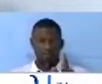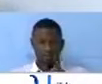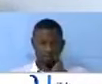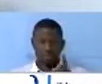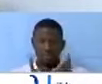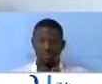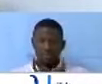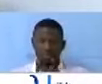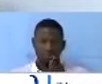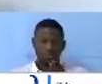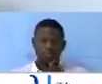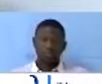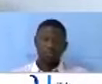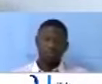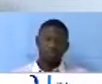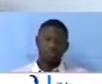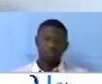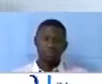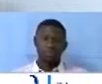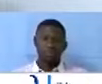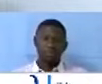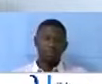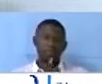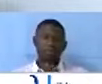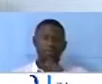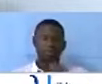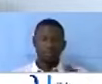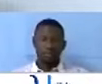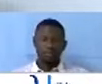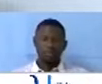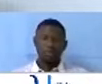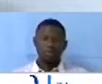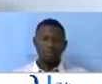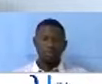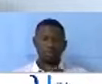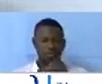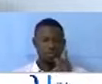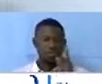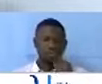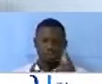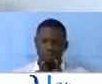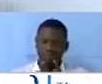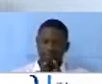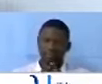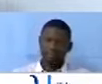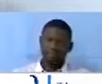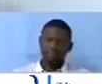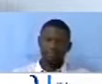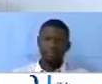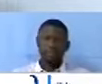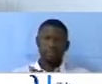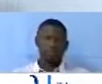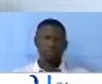Man ak amna jotay bu gatt ak yow ci lu aju ci bi. Let me tell you one thing. Te chairman wala ma wax lani. I